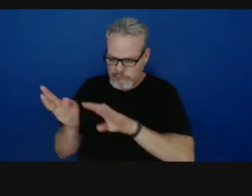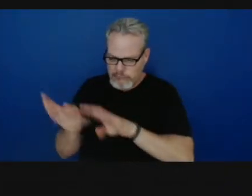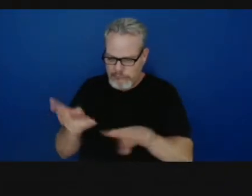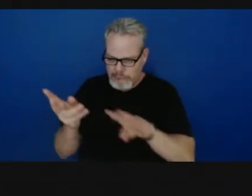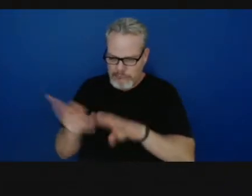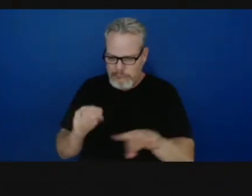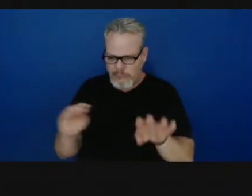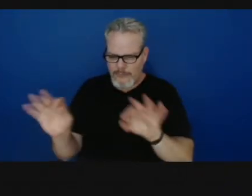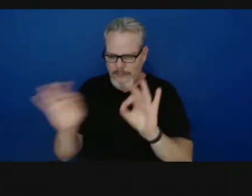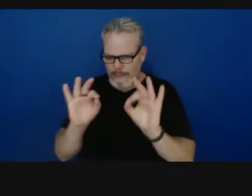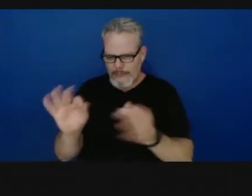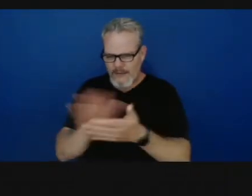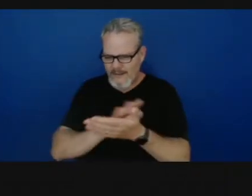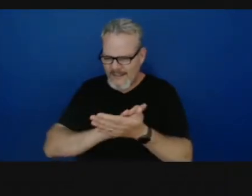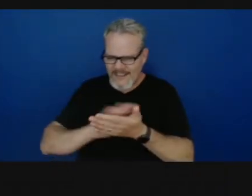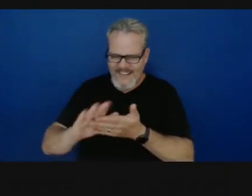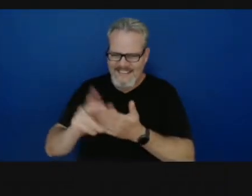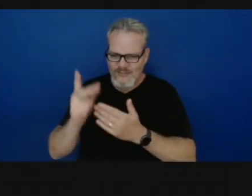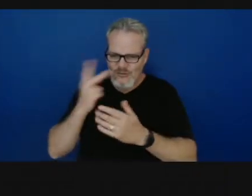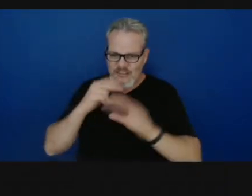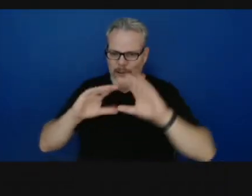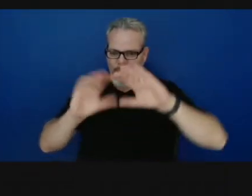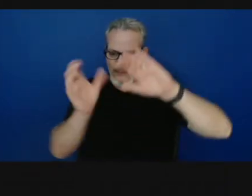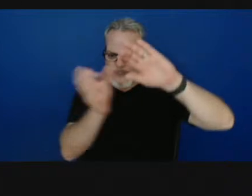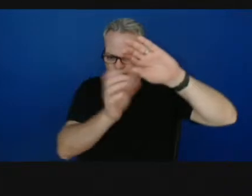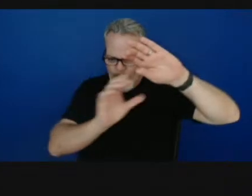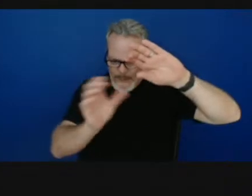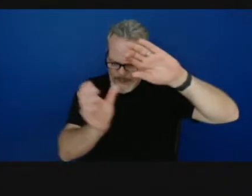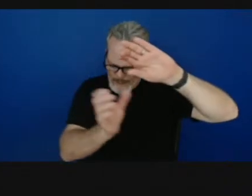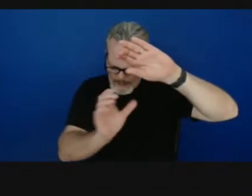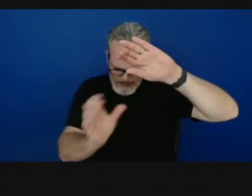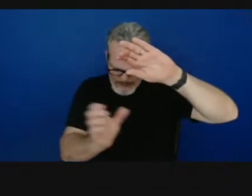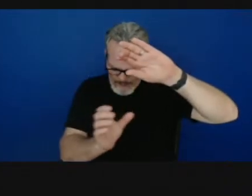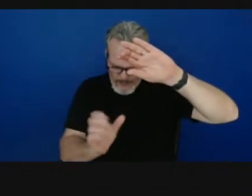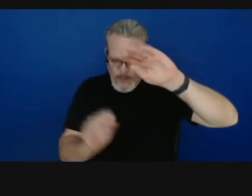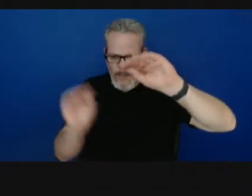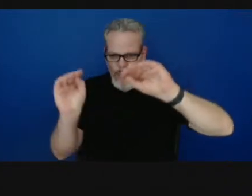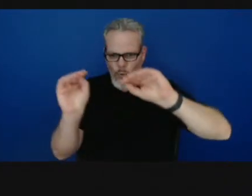the Aholonui area and continuing to work further to the south